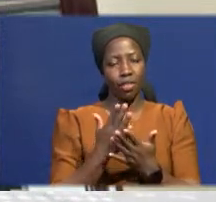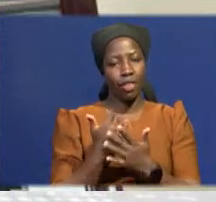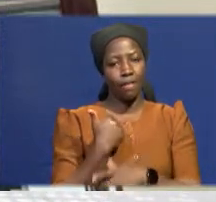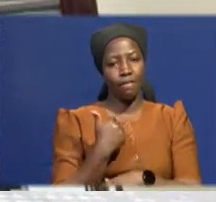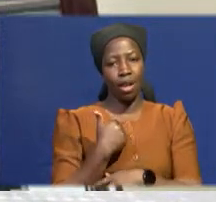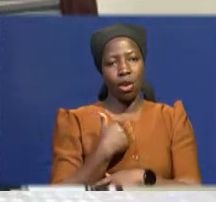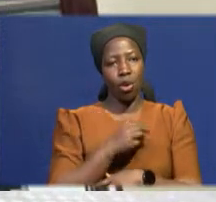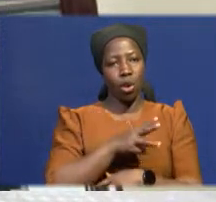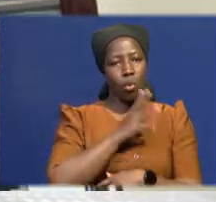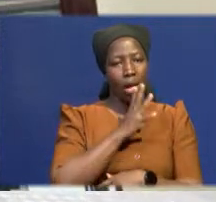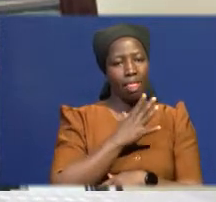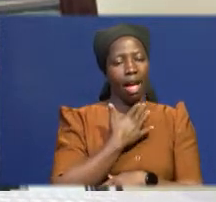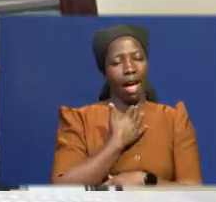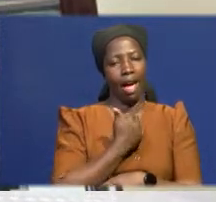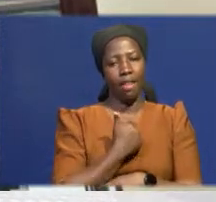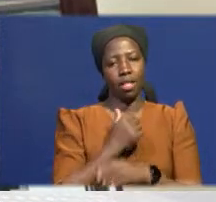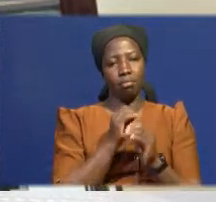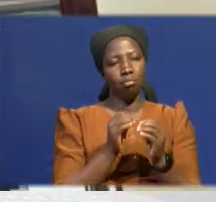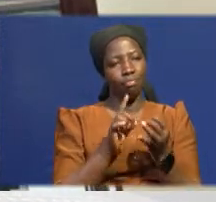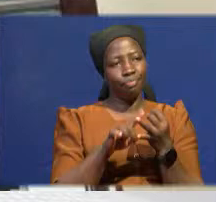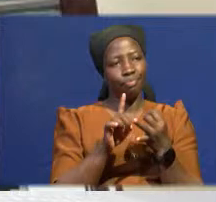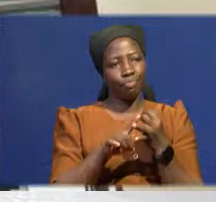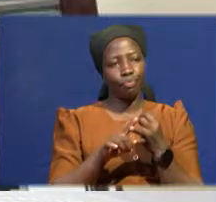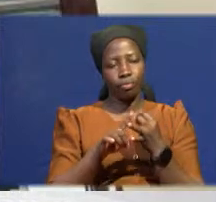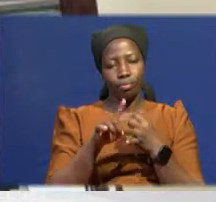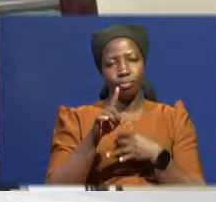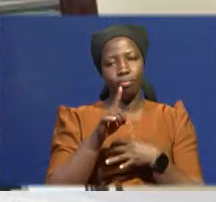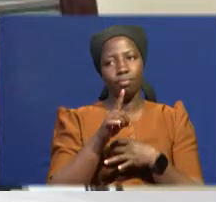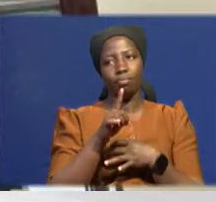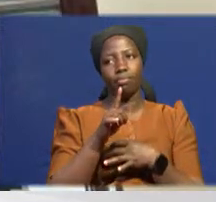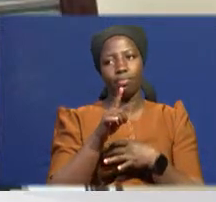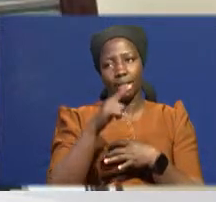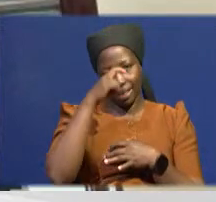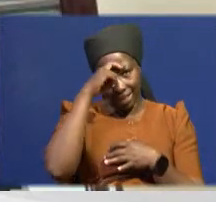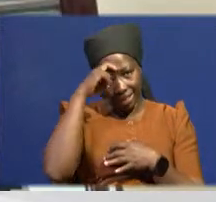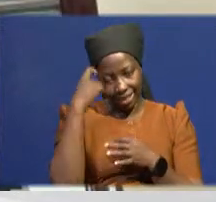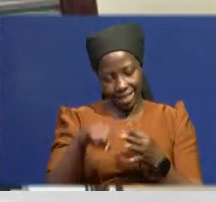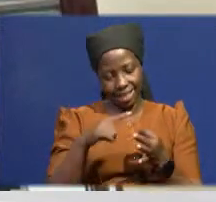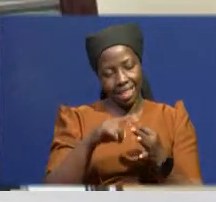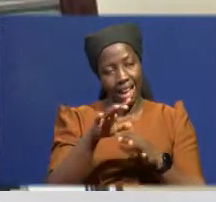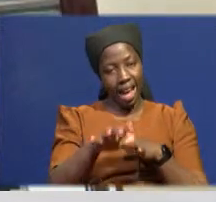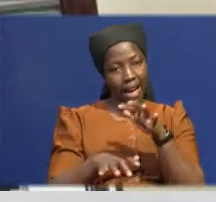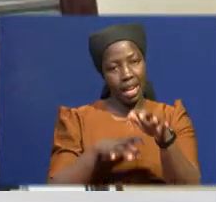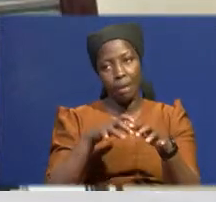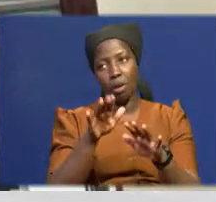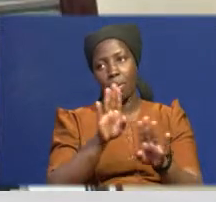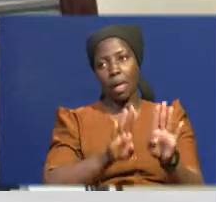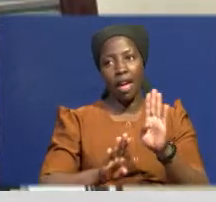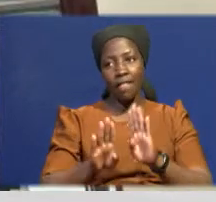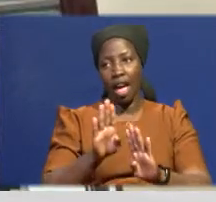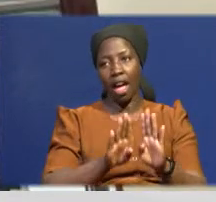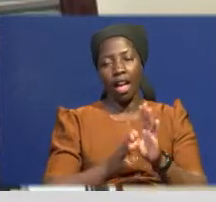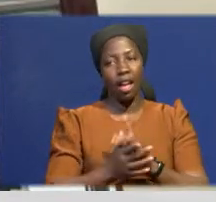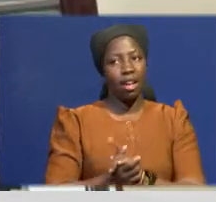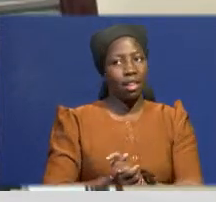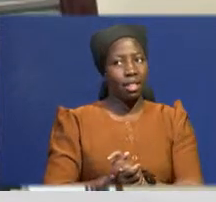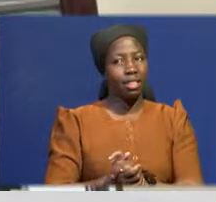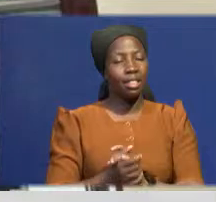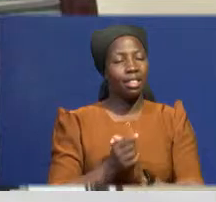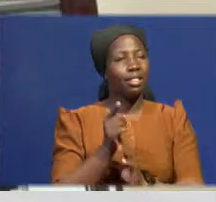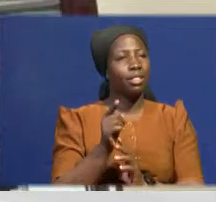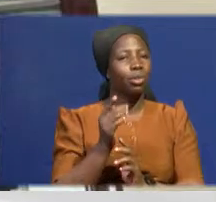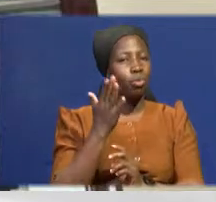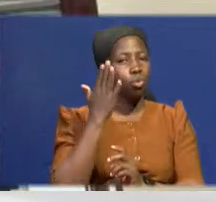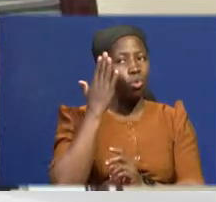stress, animals, how to behave if they have an incident out in the middle of the stages. And as you probably know, I